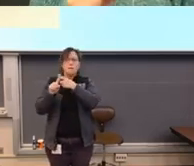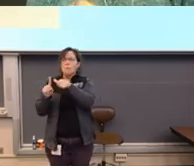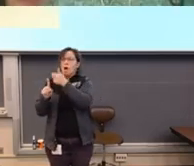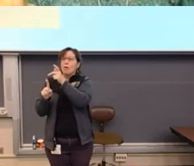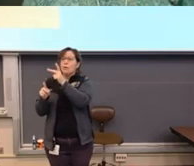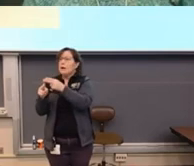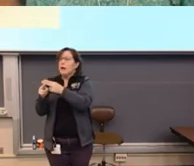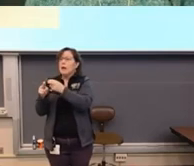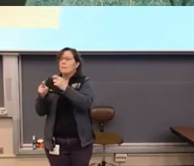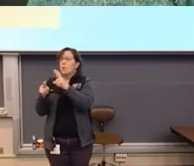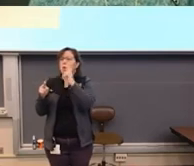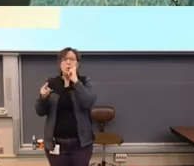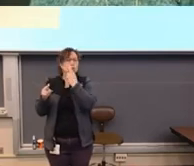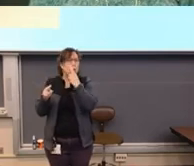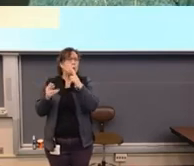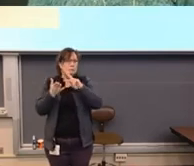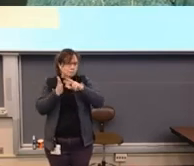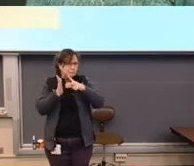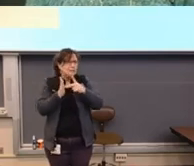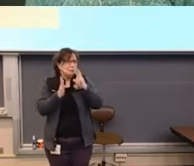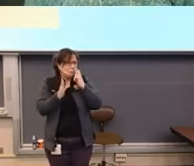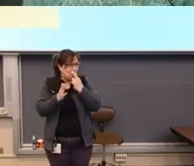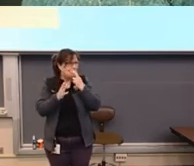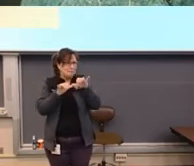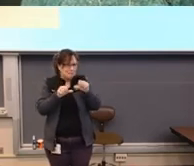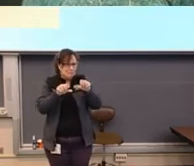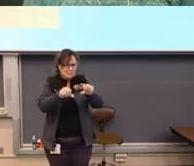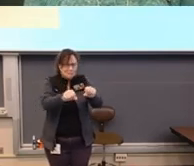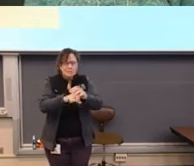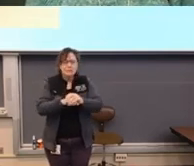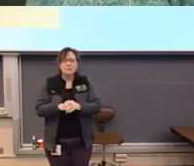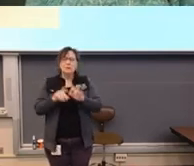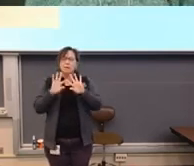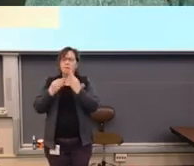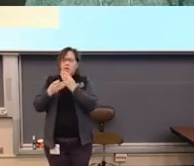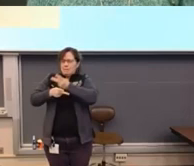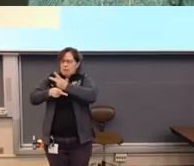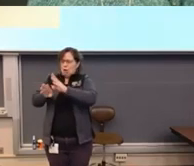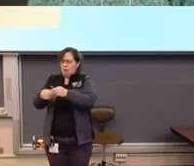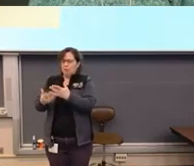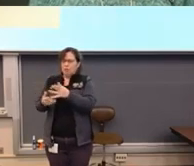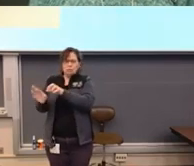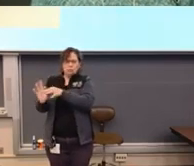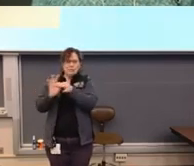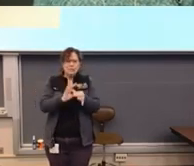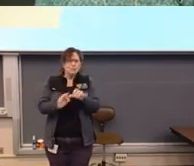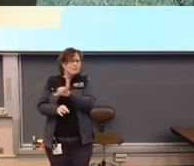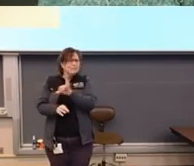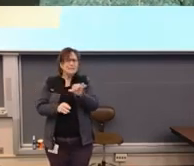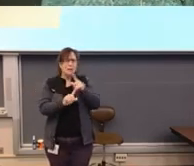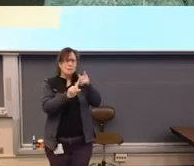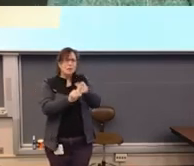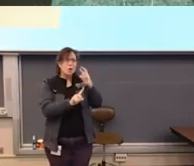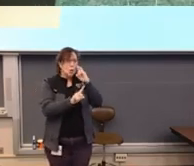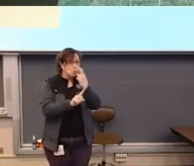a rose by any other name or a rose is a rose is a rose. Well, family caregivers and relationships are like that too. We can't put them all in one